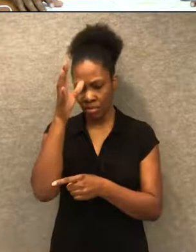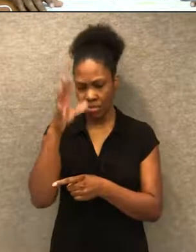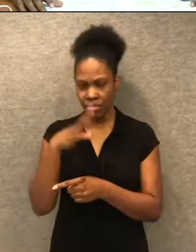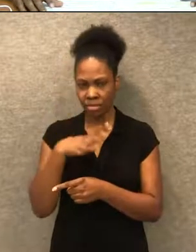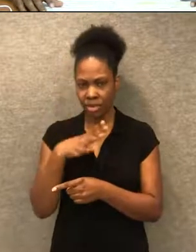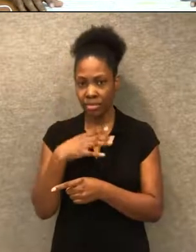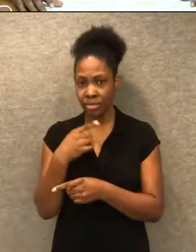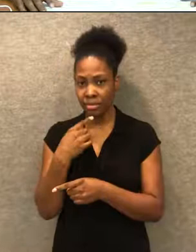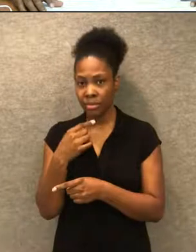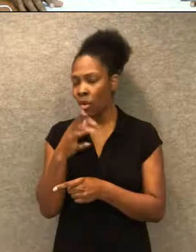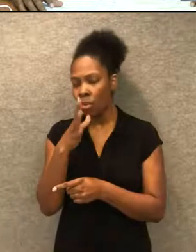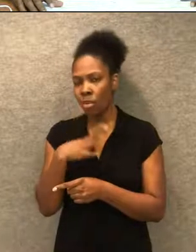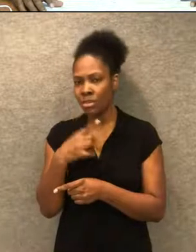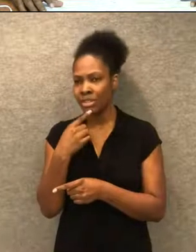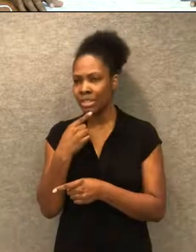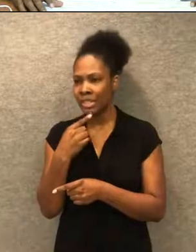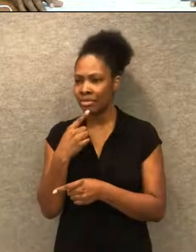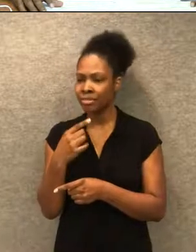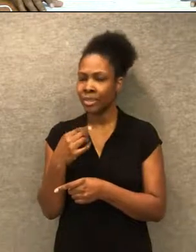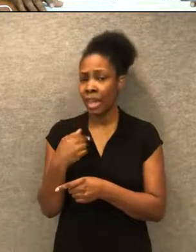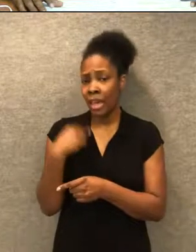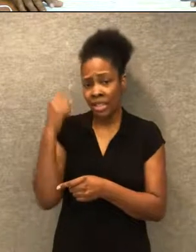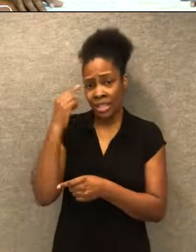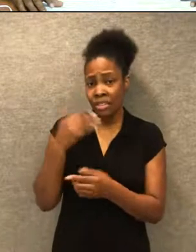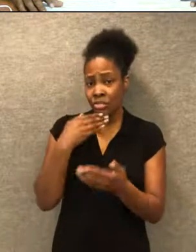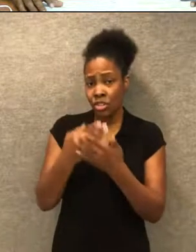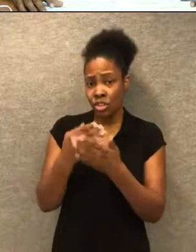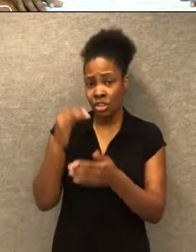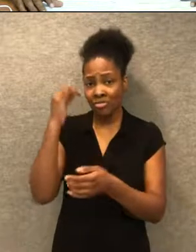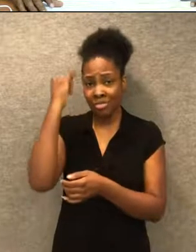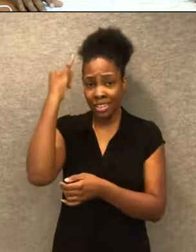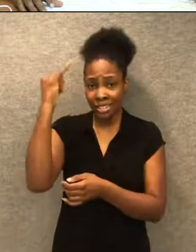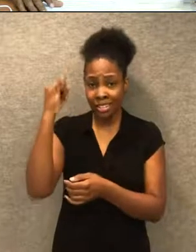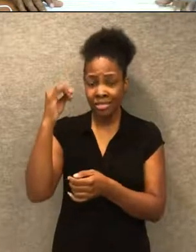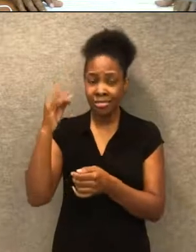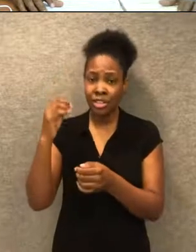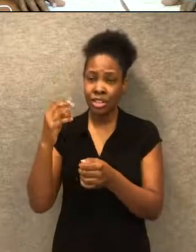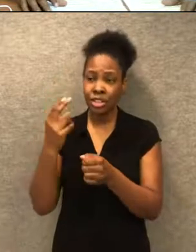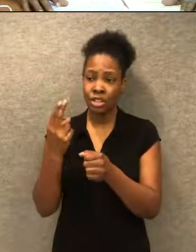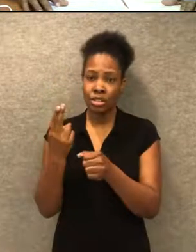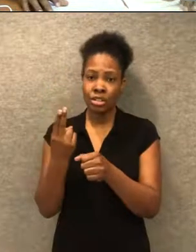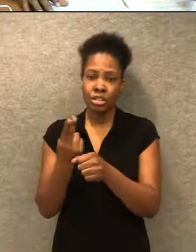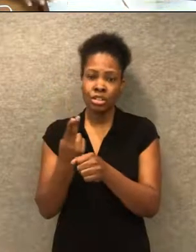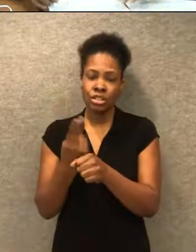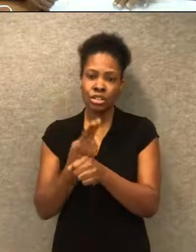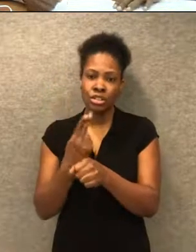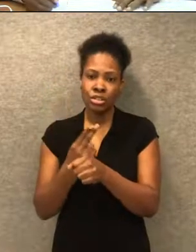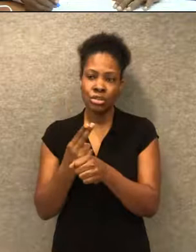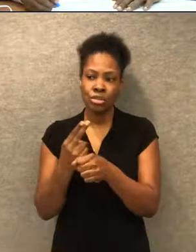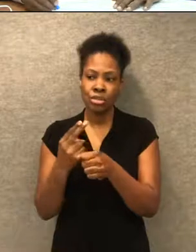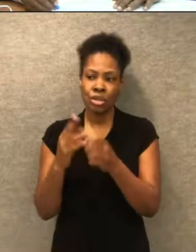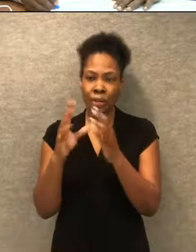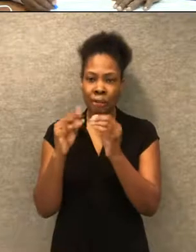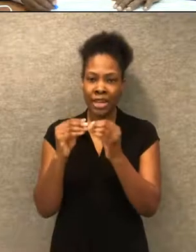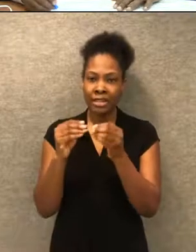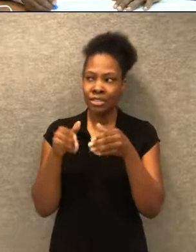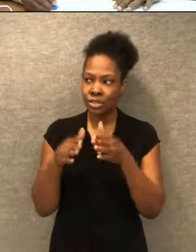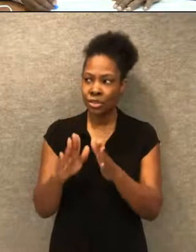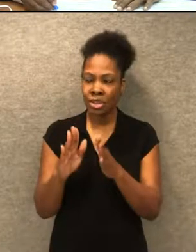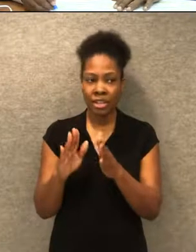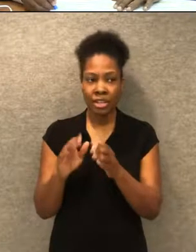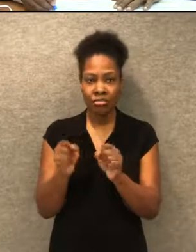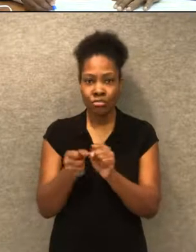says that she thought it would be a good idea to use one of these meetings to allow COVID survivors to talk about